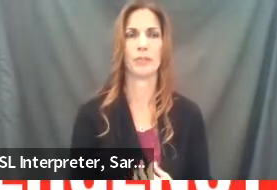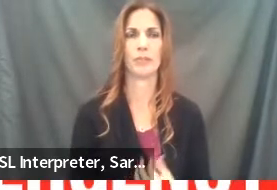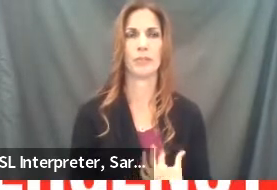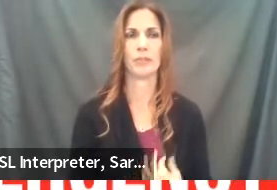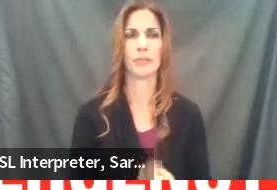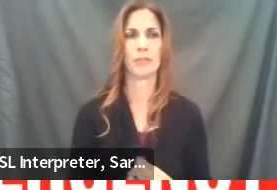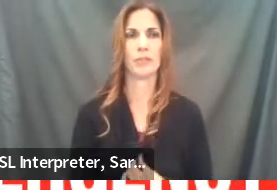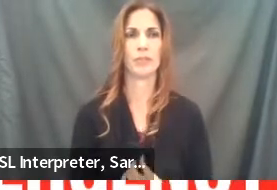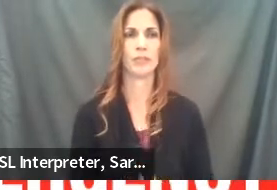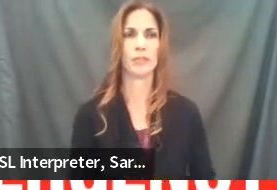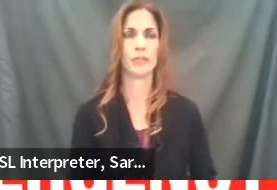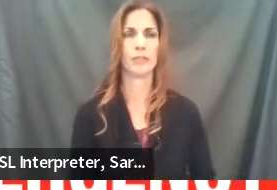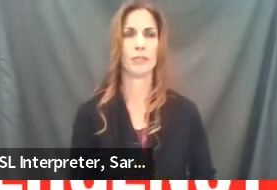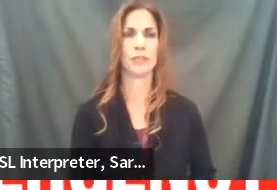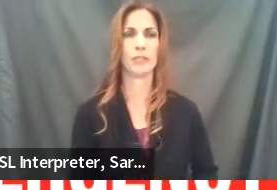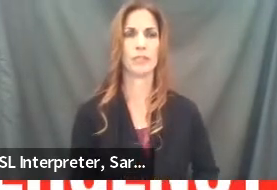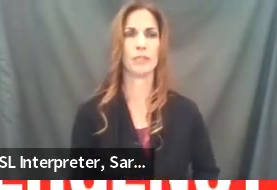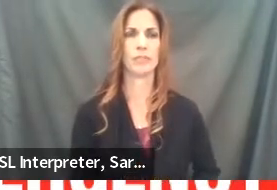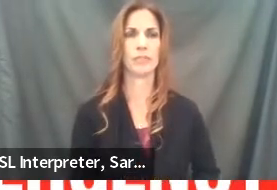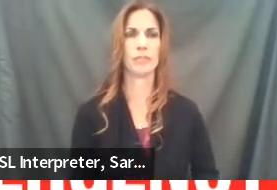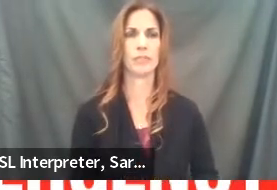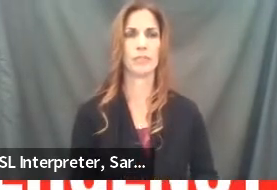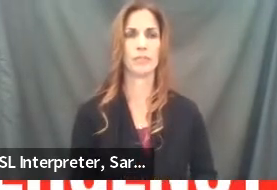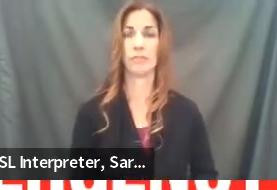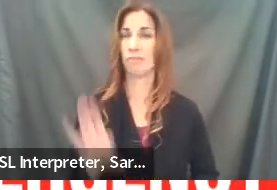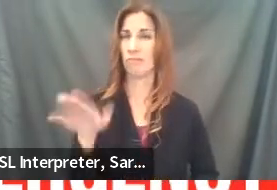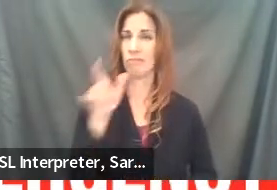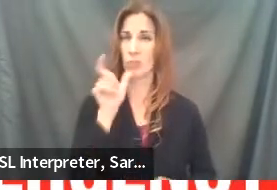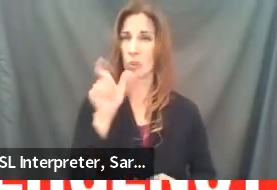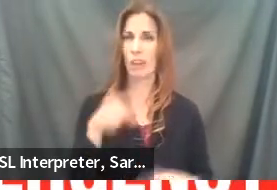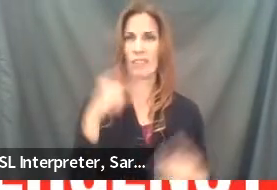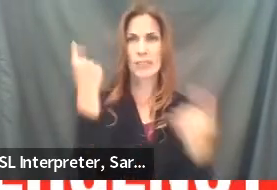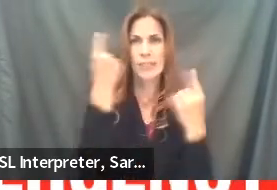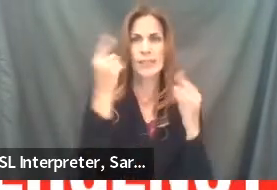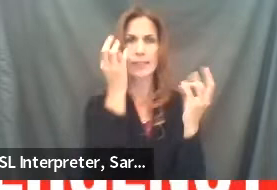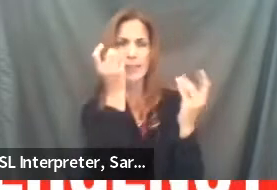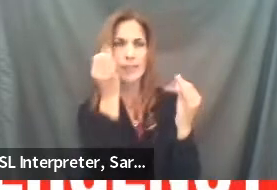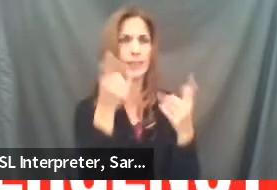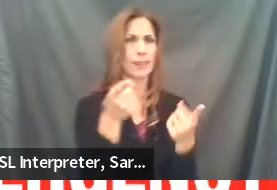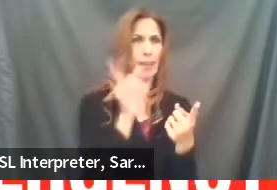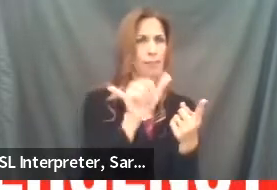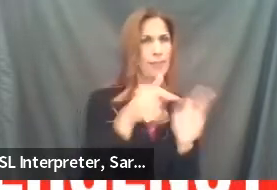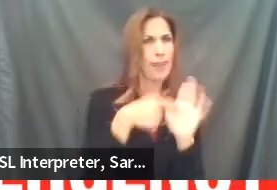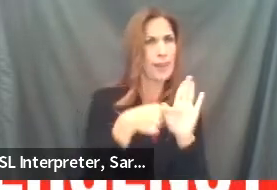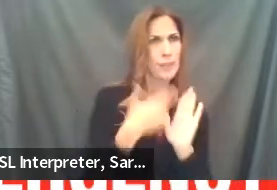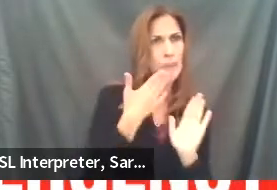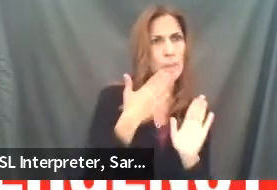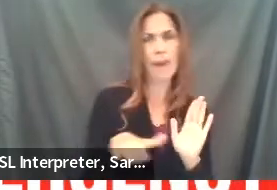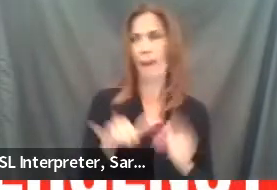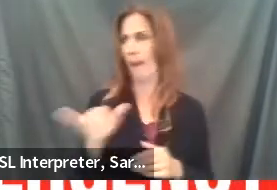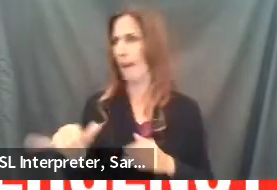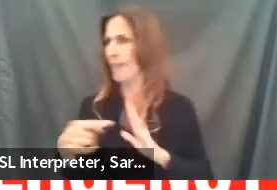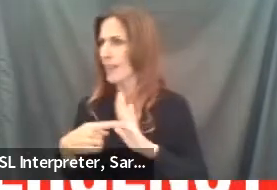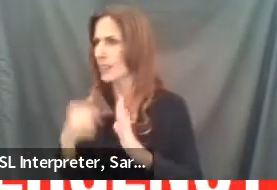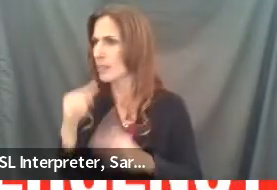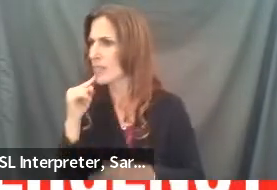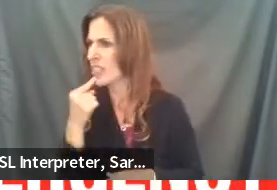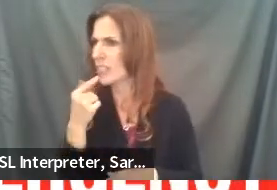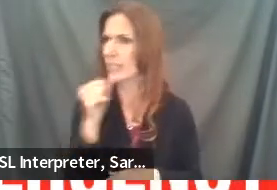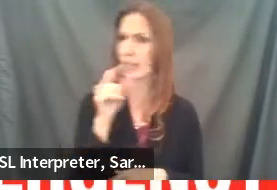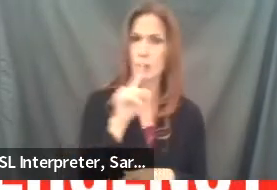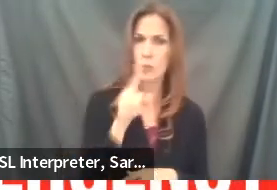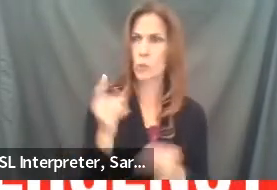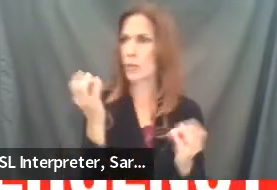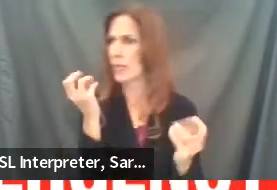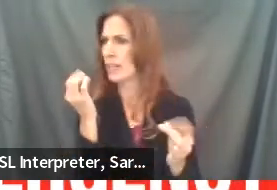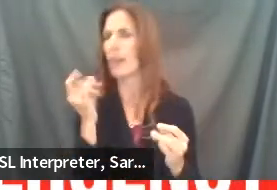There's really no need to try and sit and guess what symptoms are bad or serious. Just seek medical attention to make sure